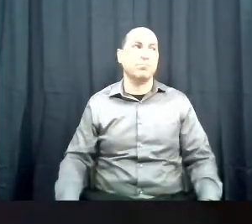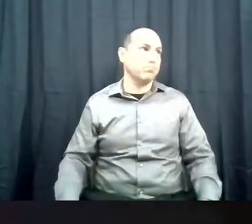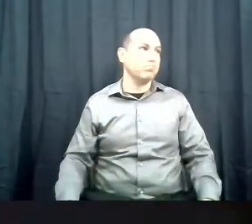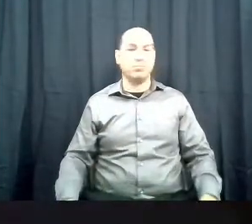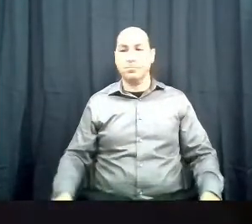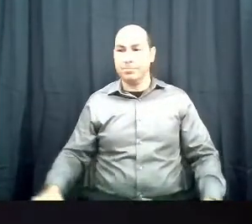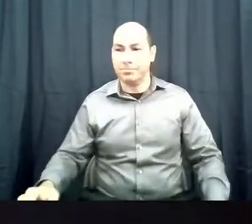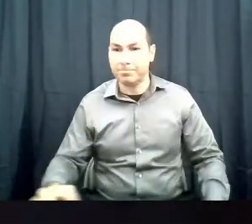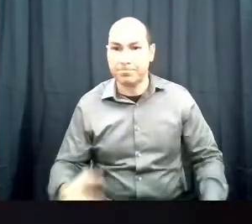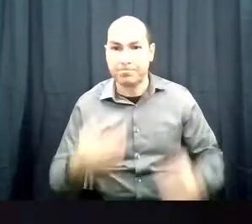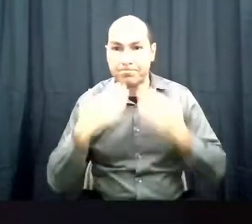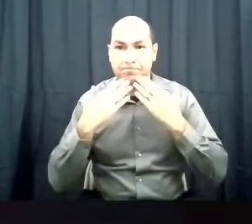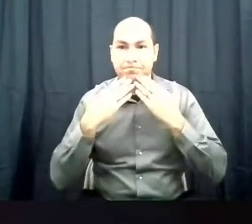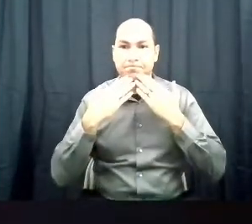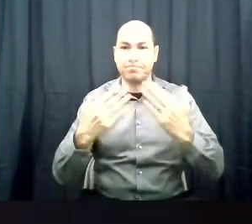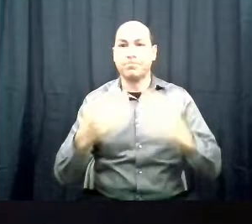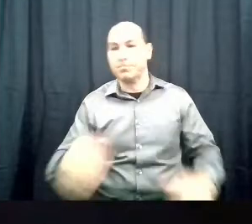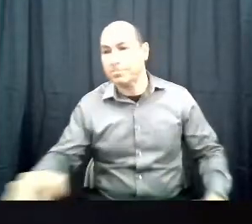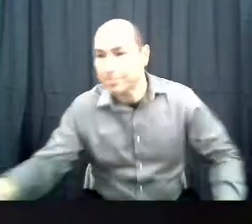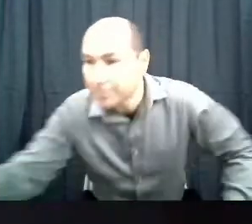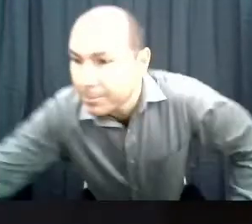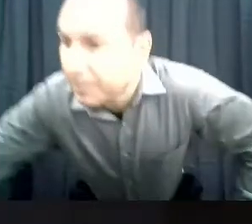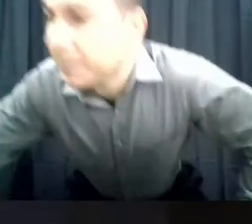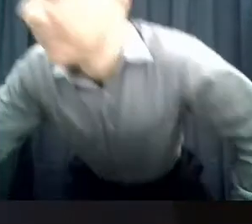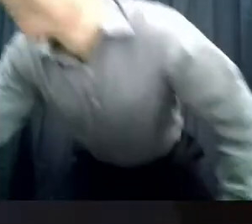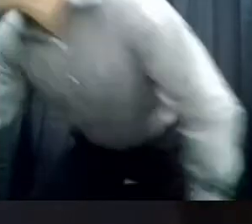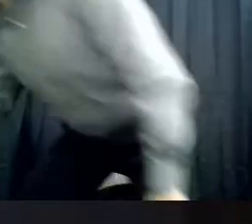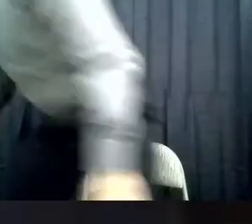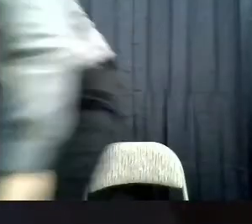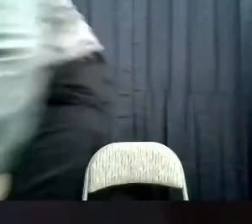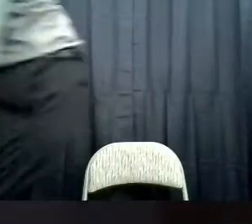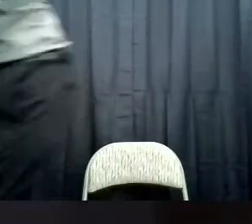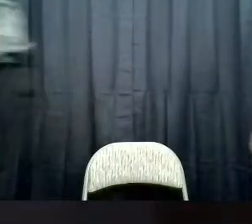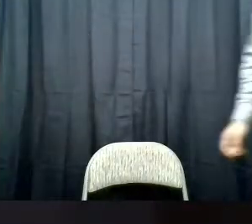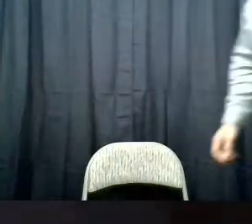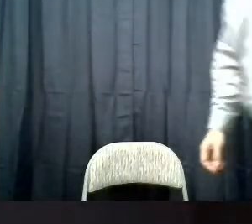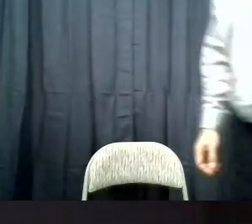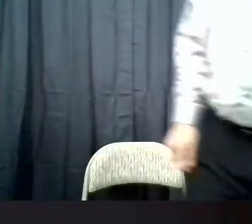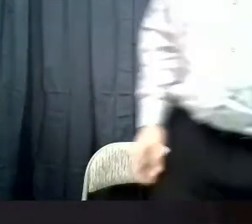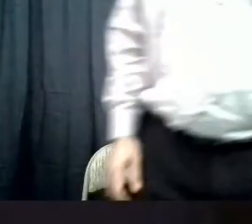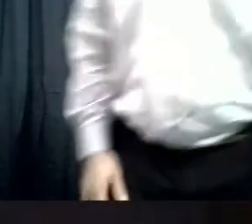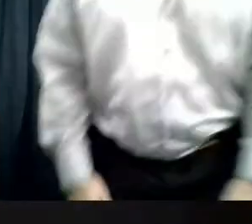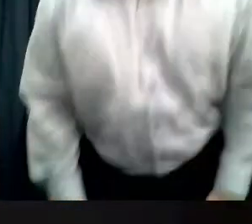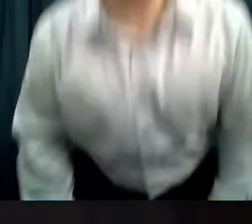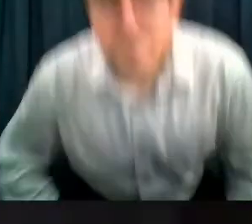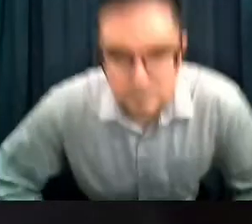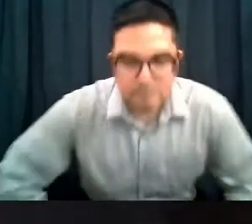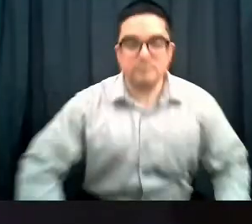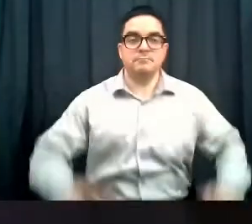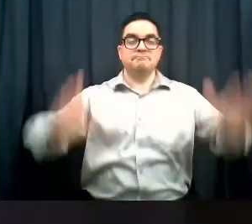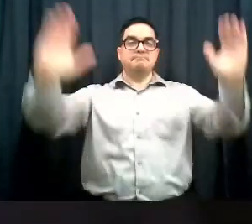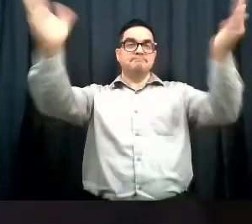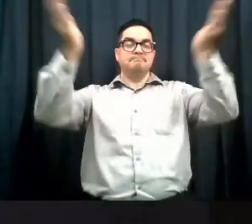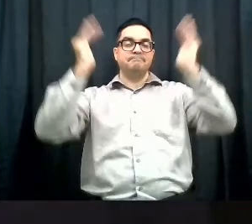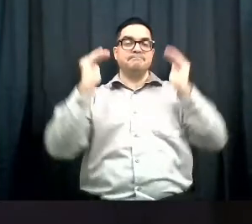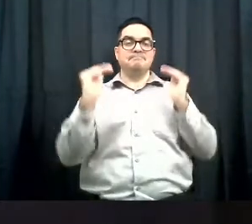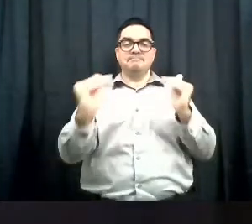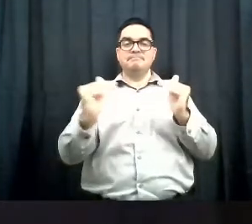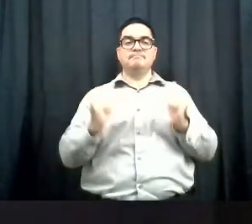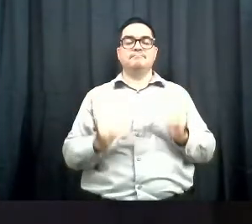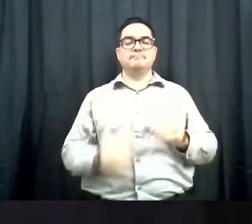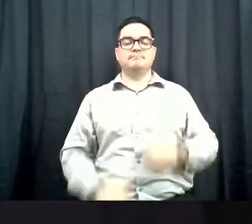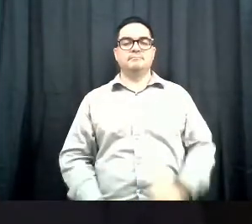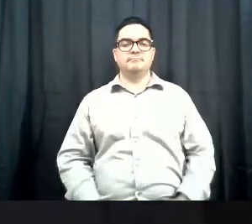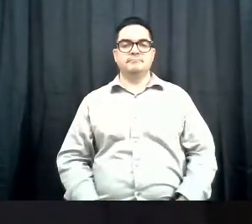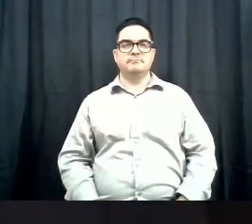Thank you, Mr. Ojeda. The next topic on our agenda is